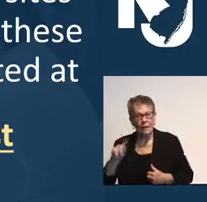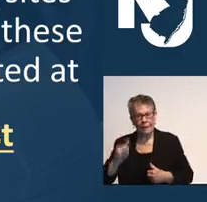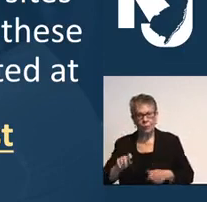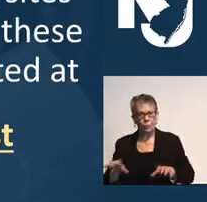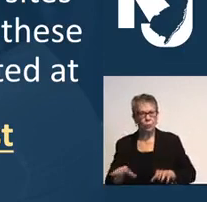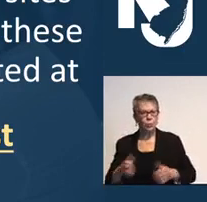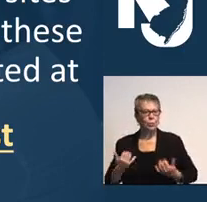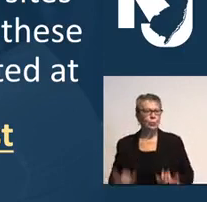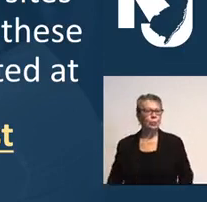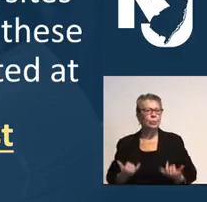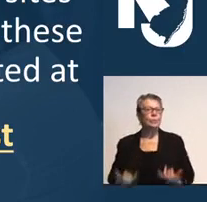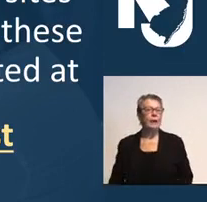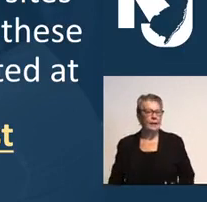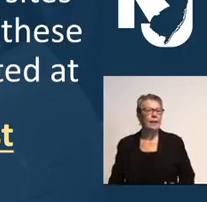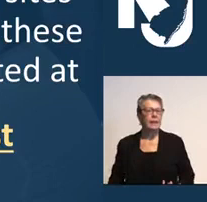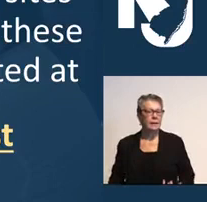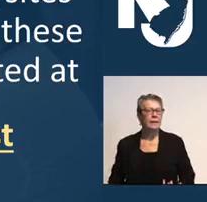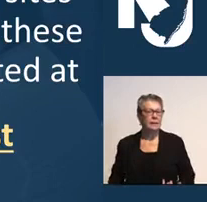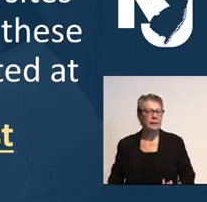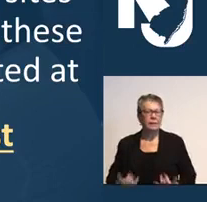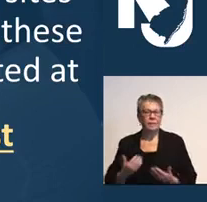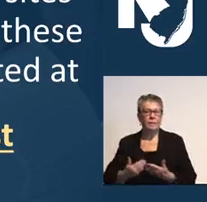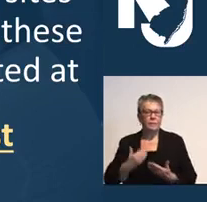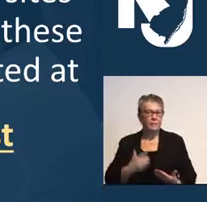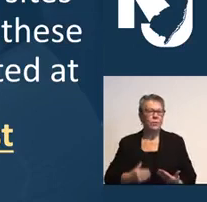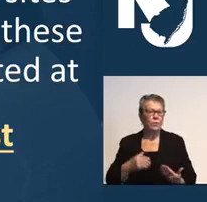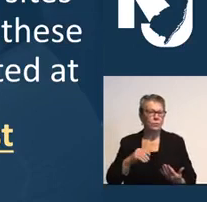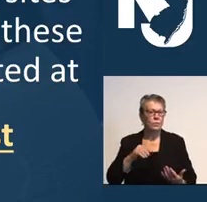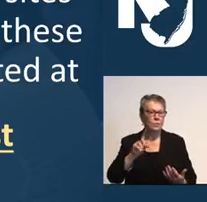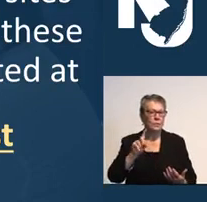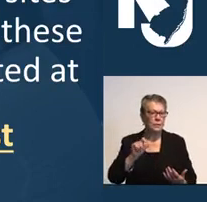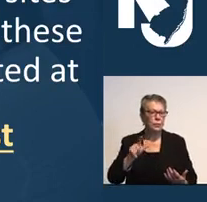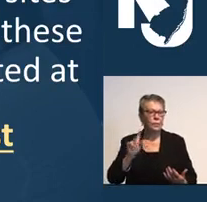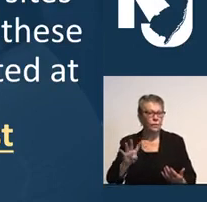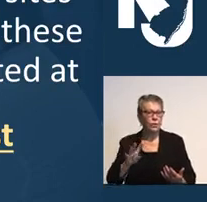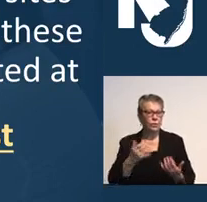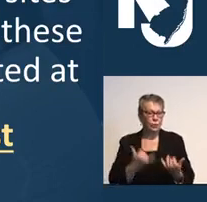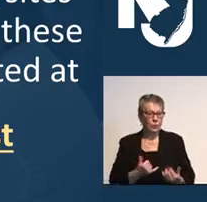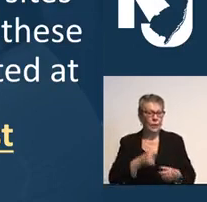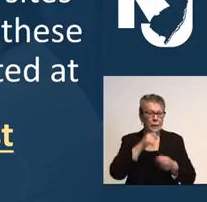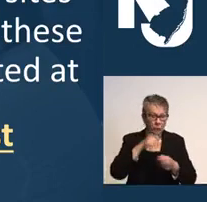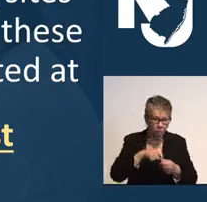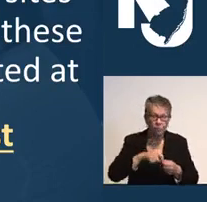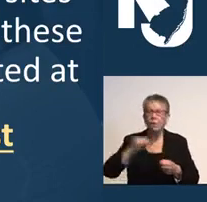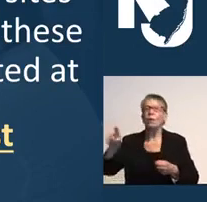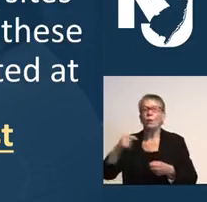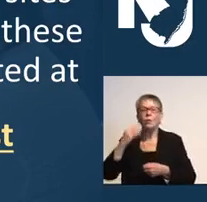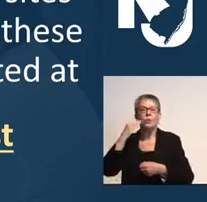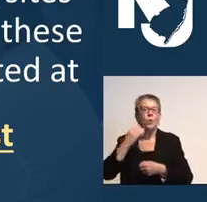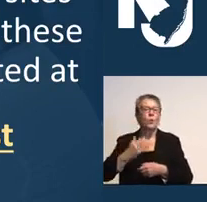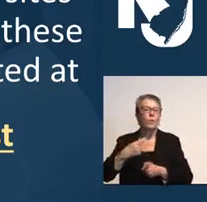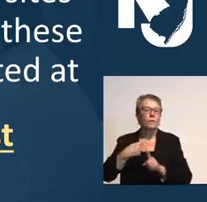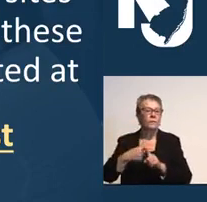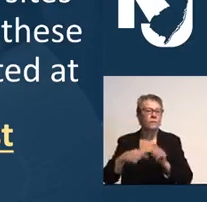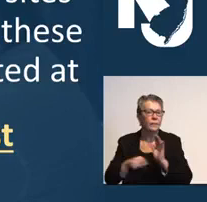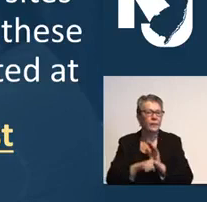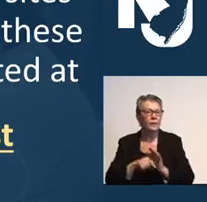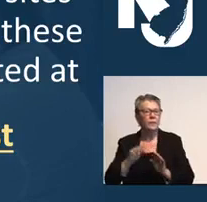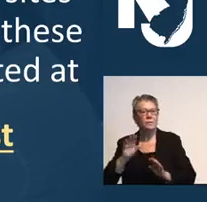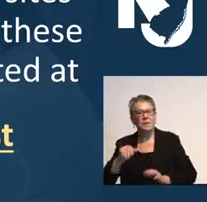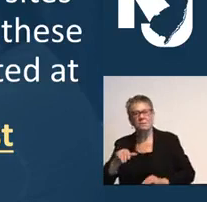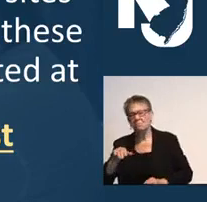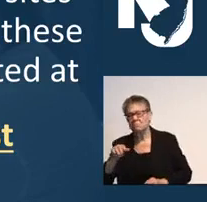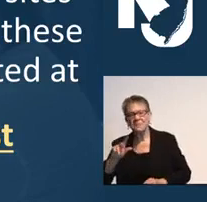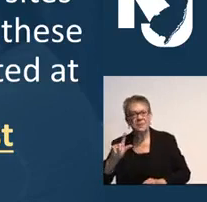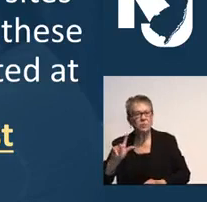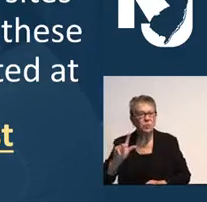want. The quick home test, the AG rapid tests, otherwise known as Binex,